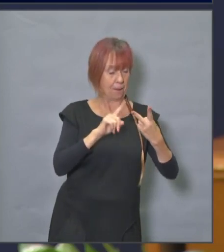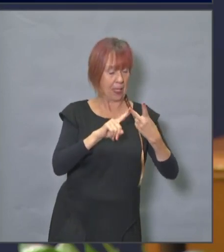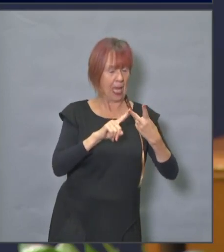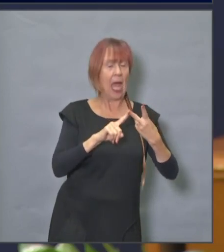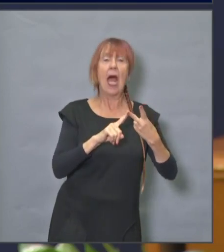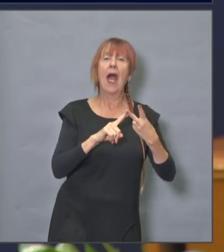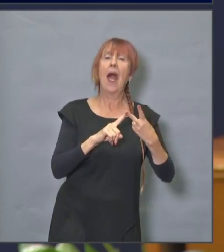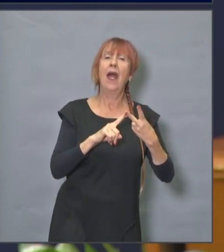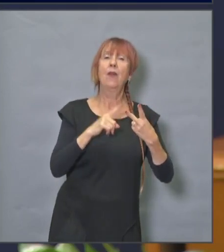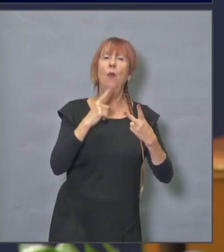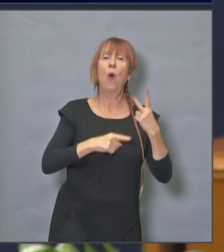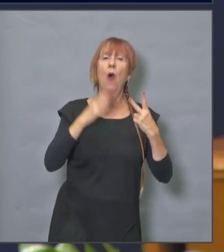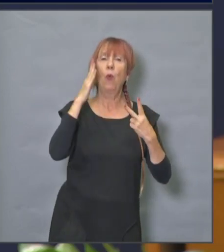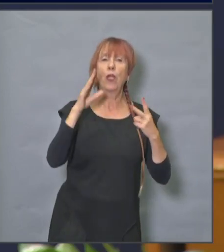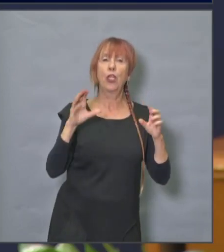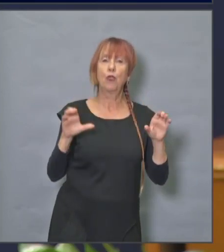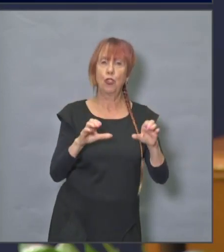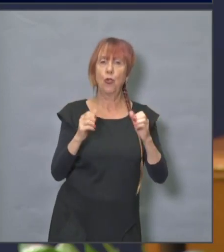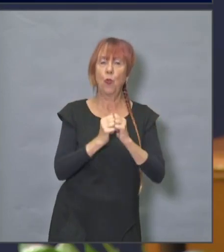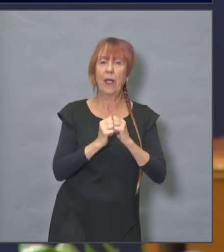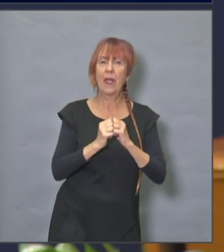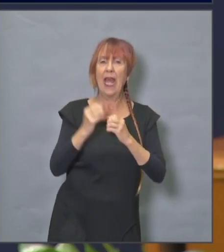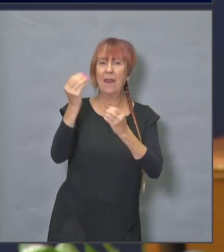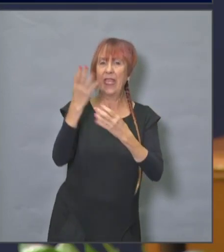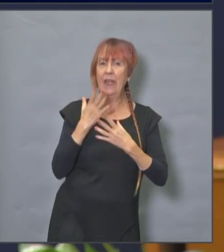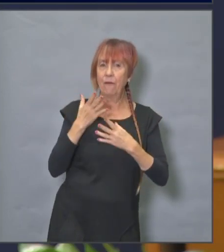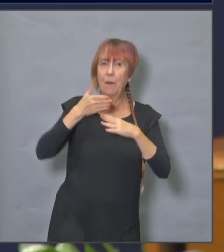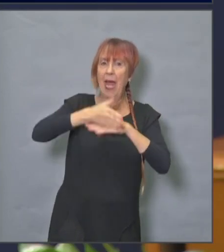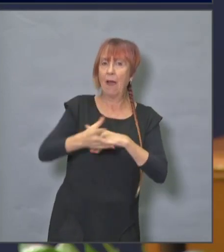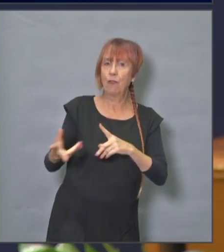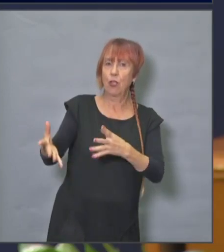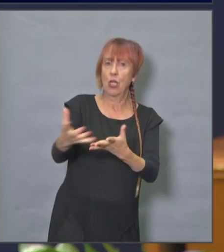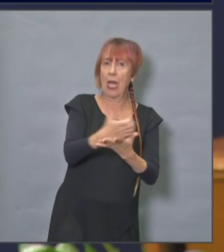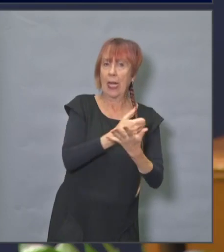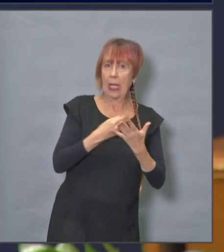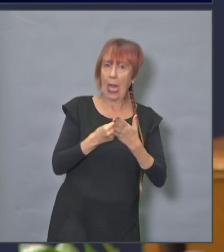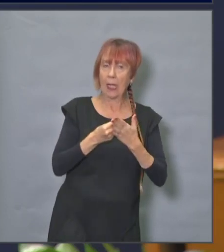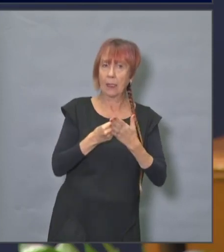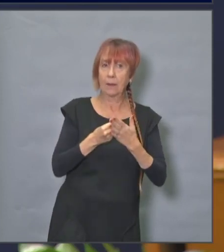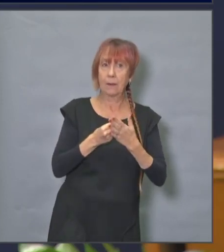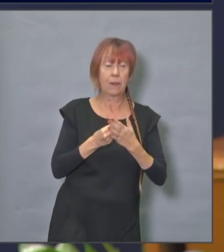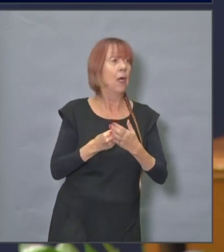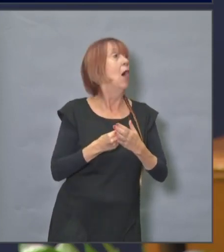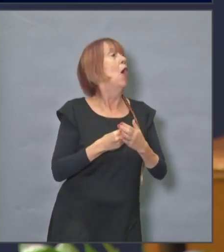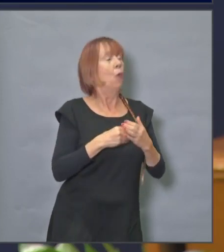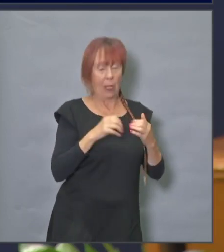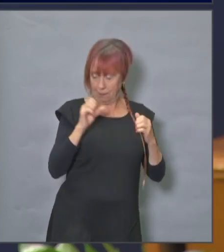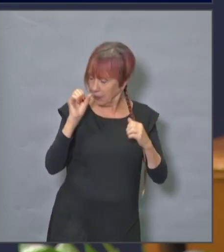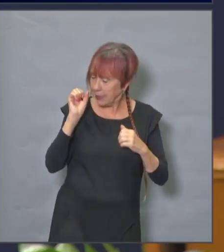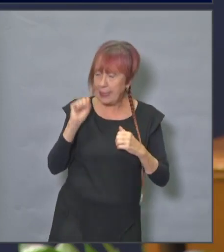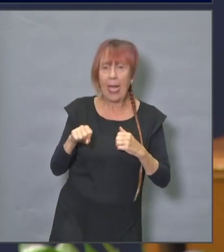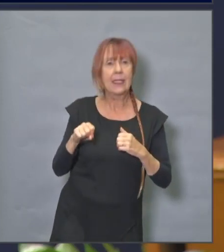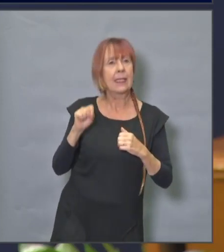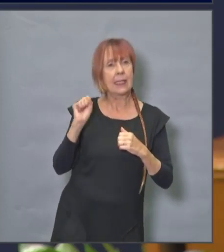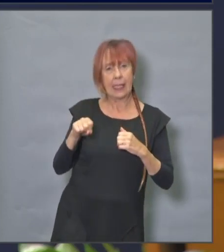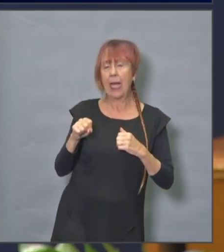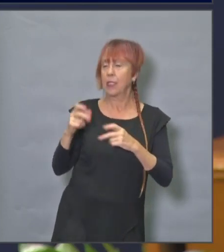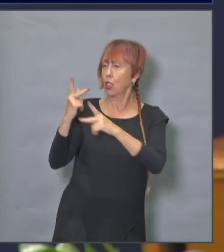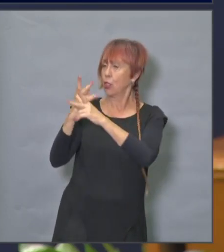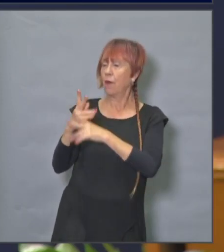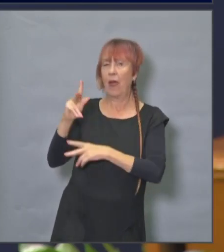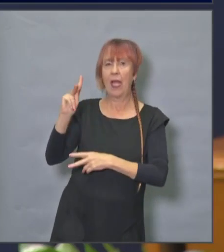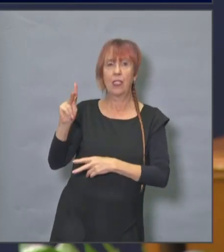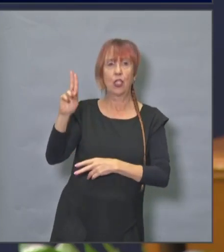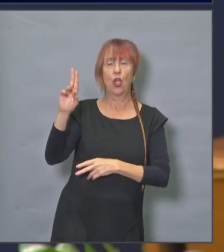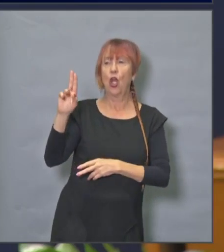what are you going to do with the information once it's collected? Thank you. Well, first of all, yeah, Supervisor Kuehl has been lead on this, and I